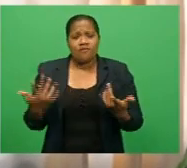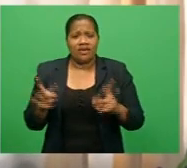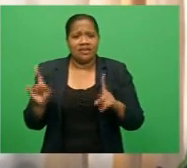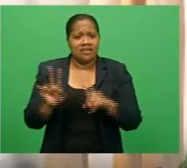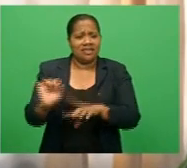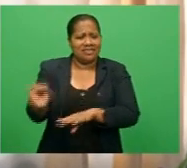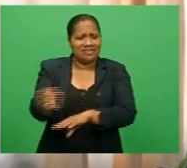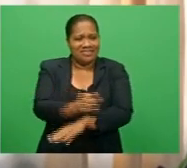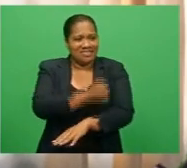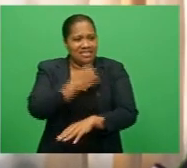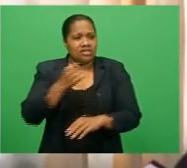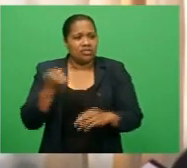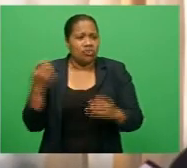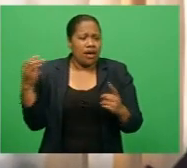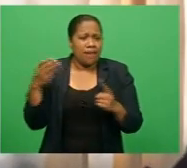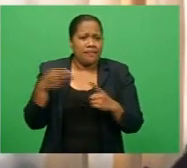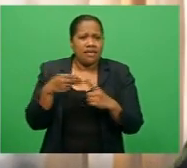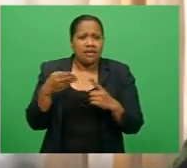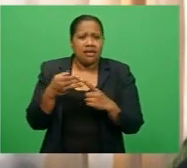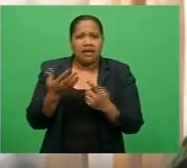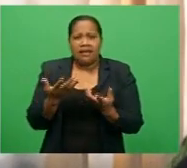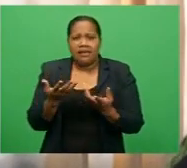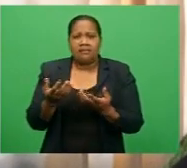main source of income is just fishing,